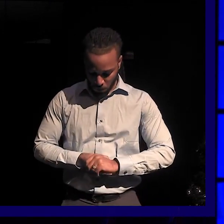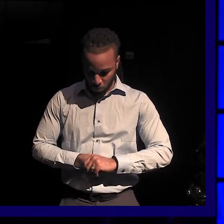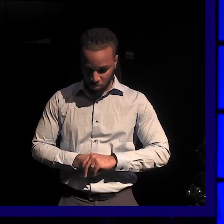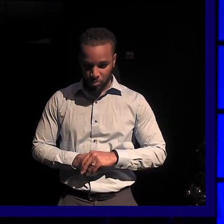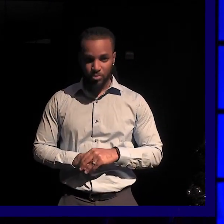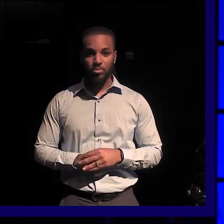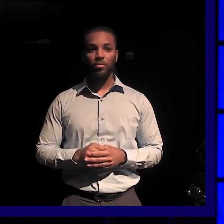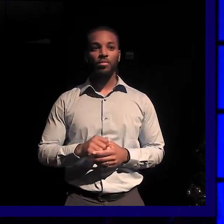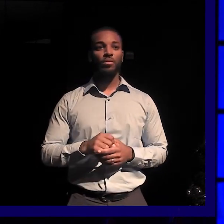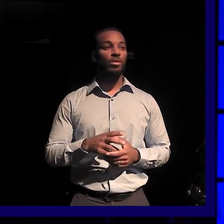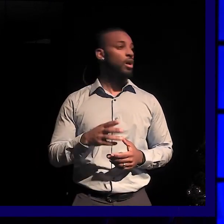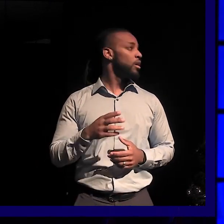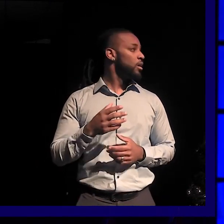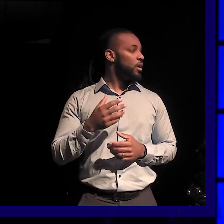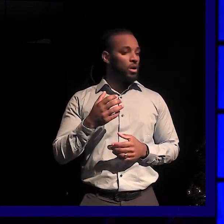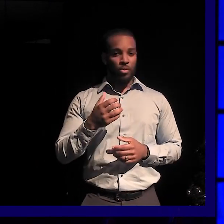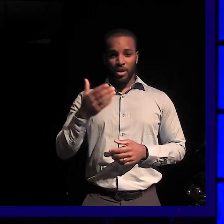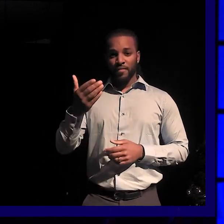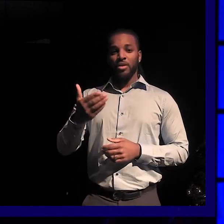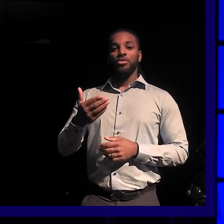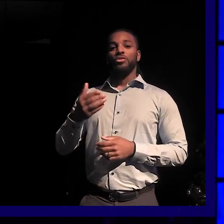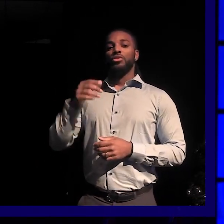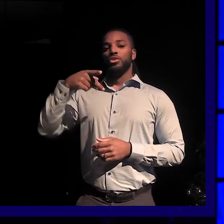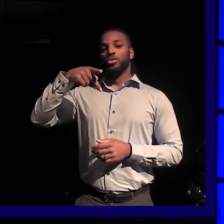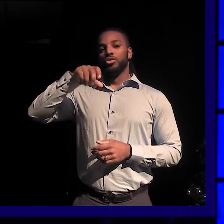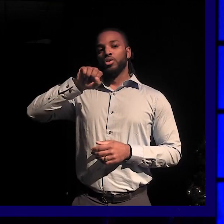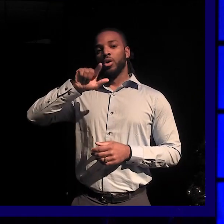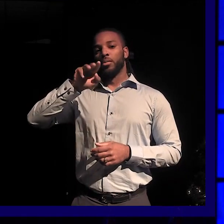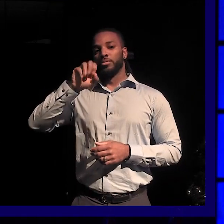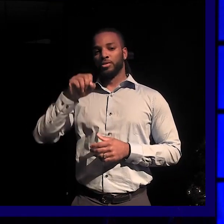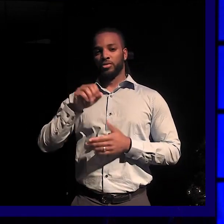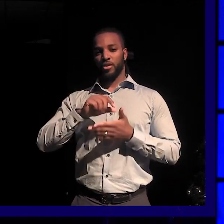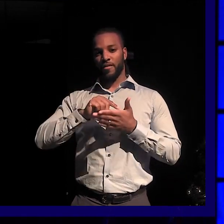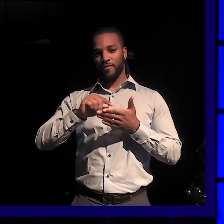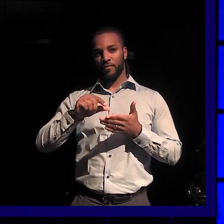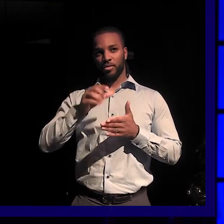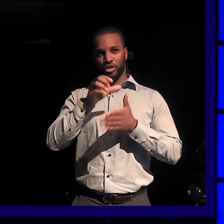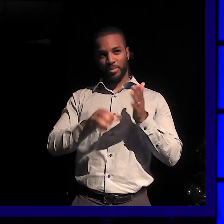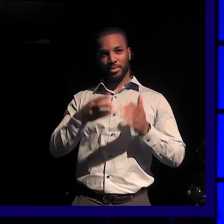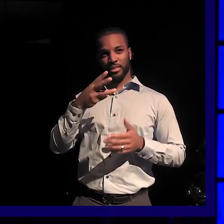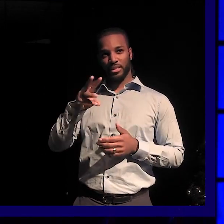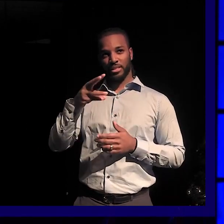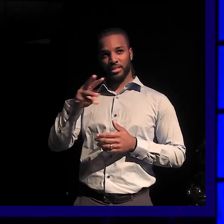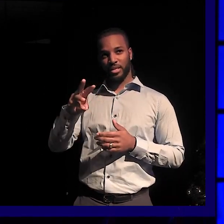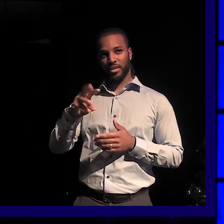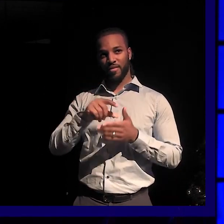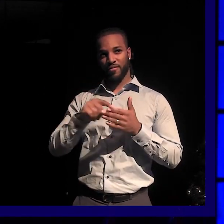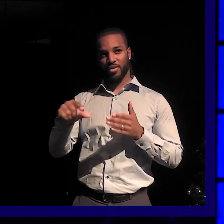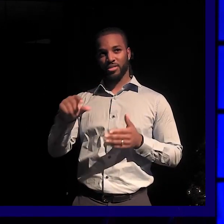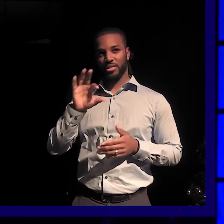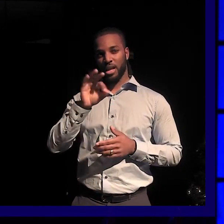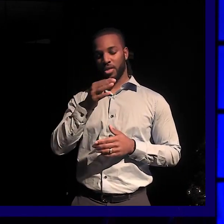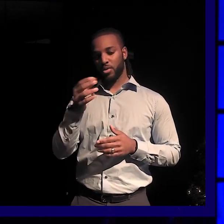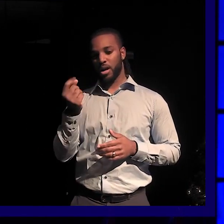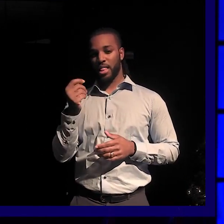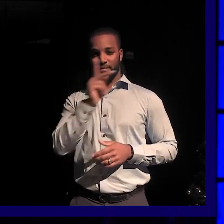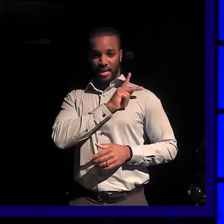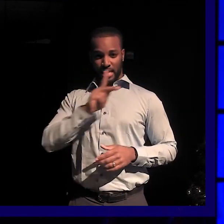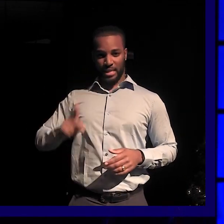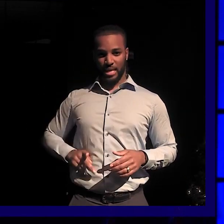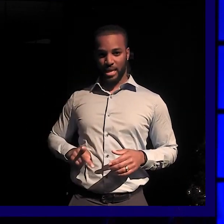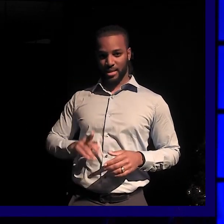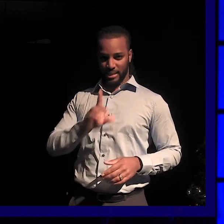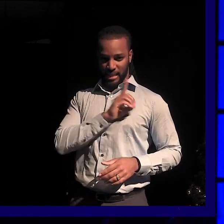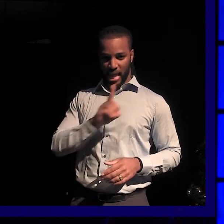I want to invite the band out. Psalm 16, verse 8, 9, and verse 11. King David writes